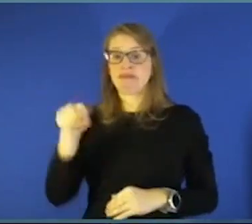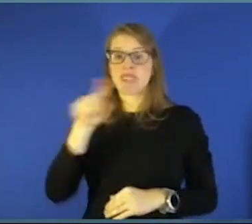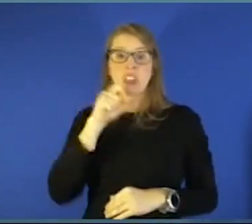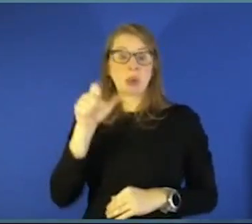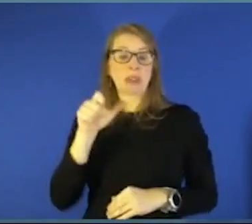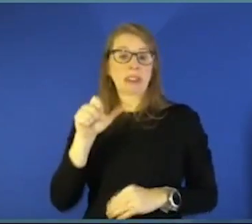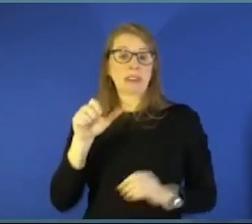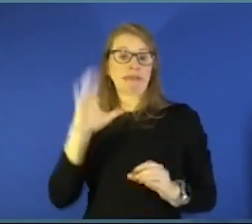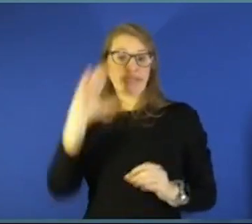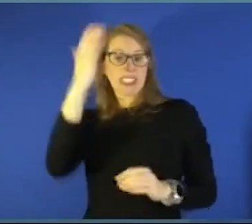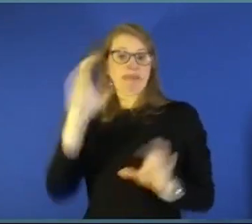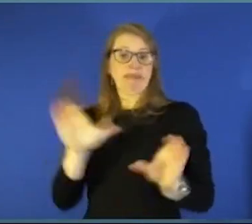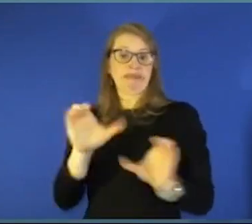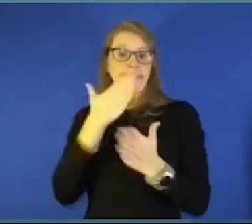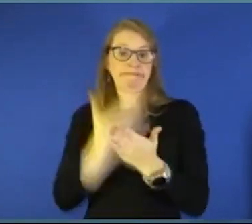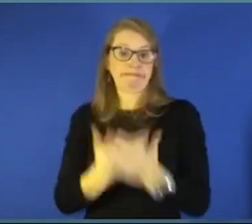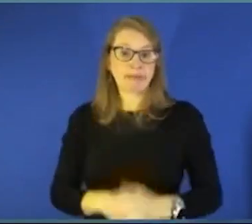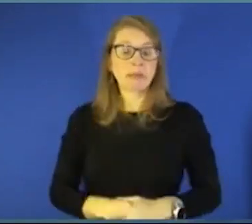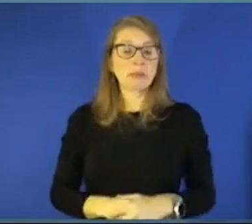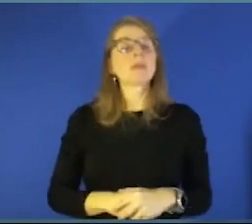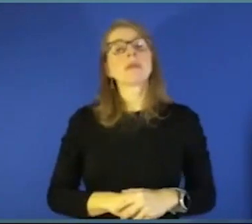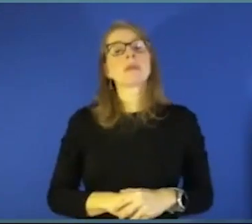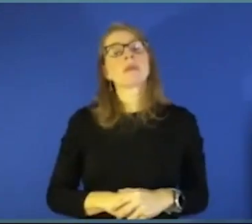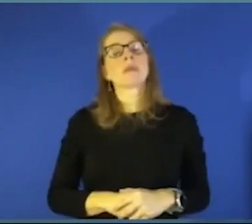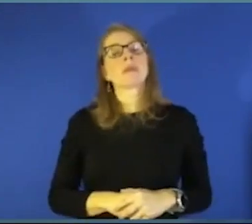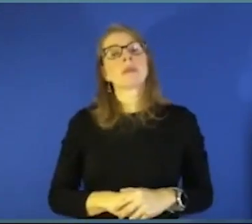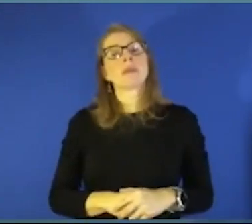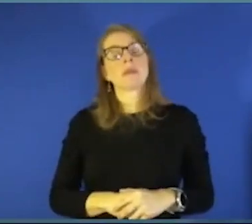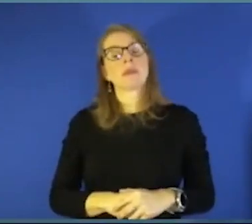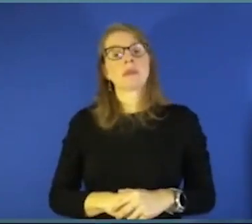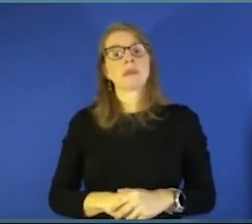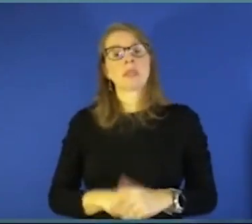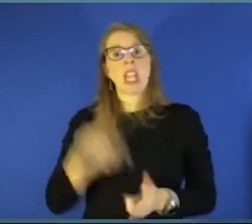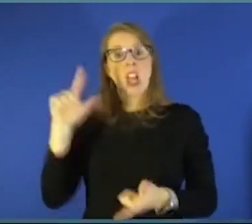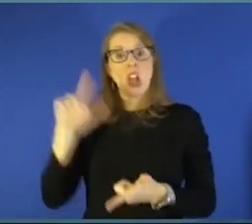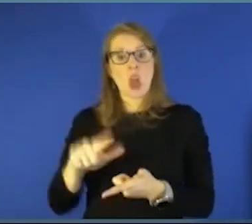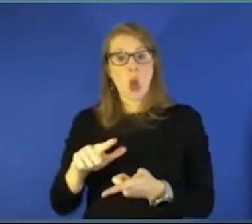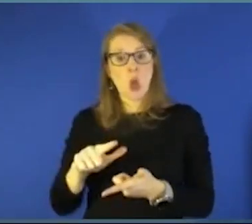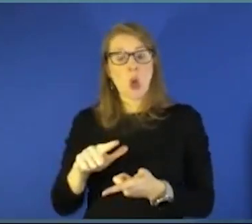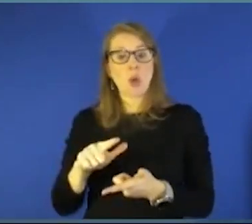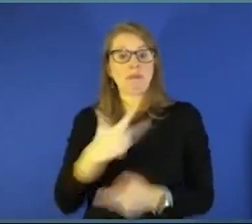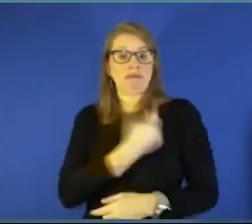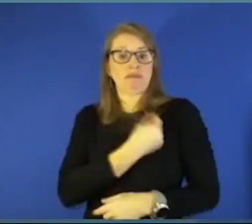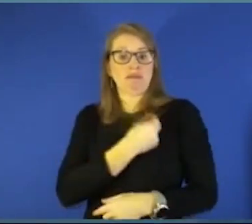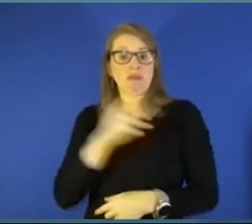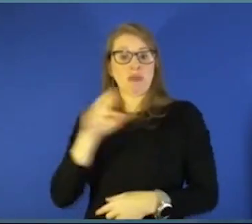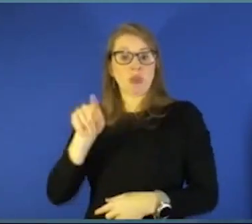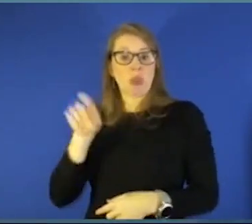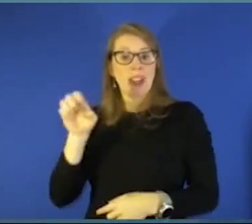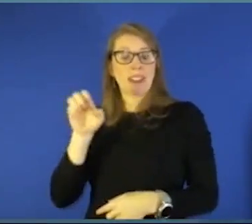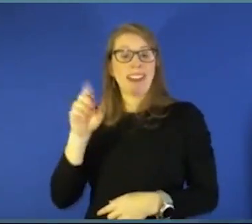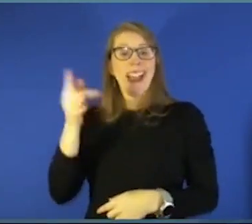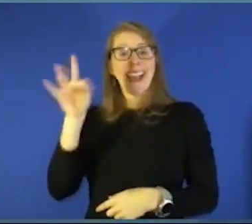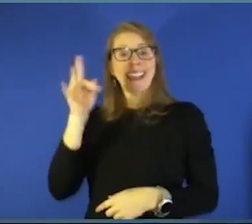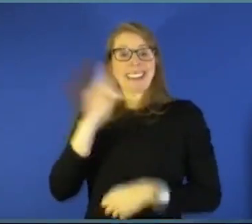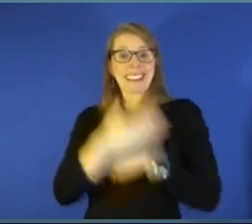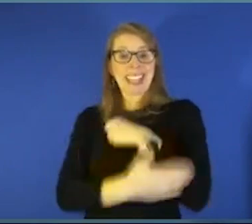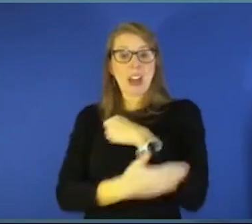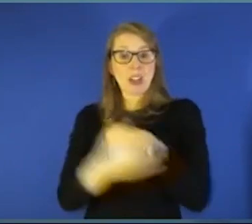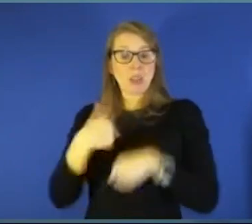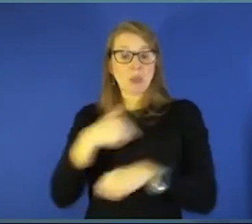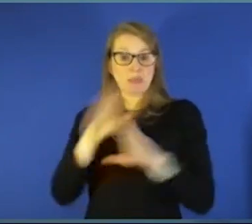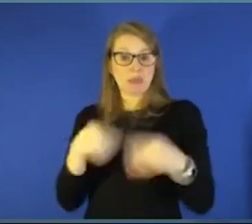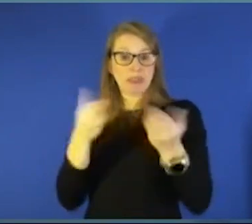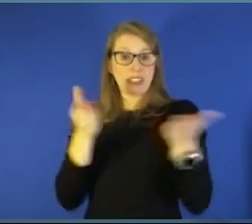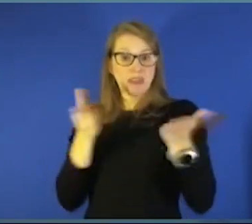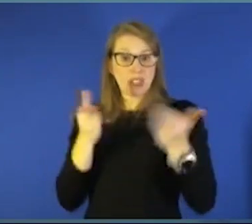well. We do have a low vaccination rate overall in the 18 counties that we serve.